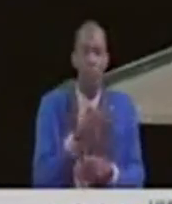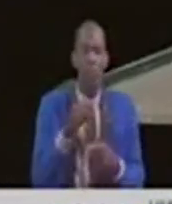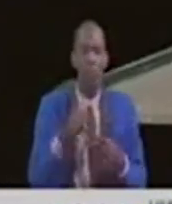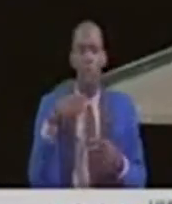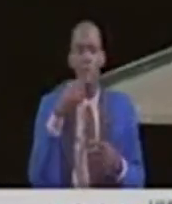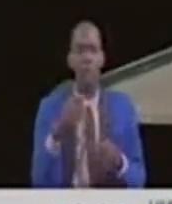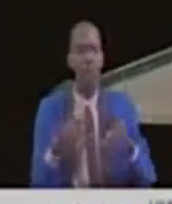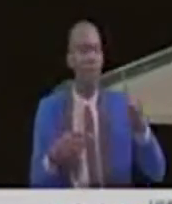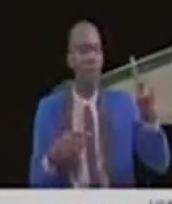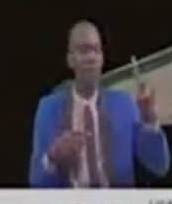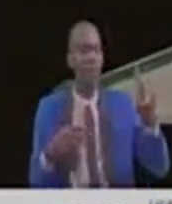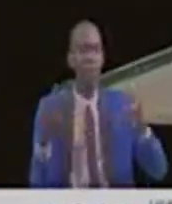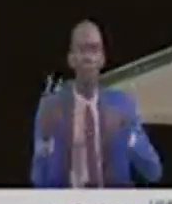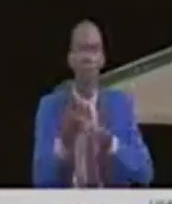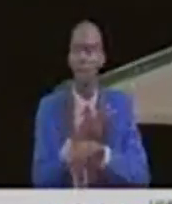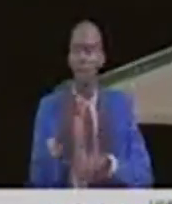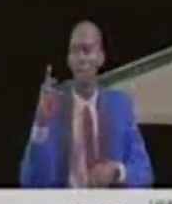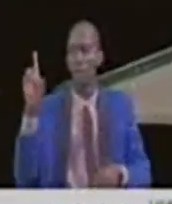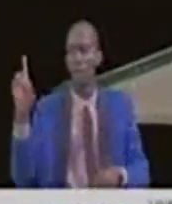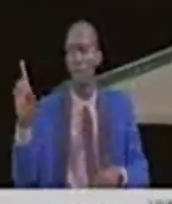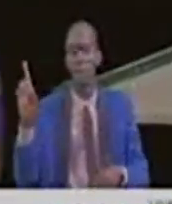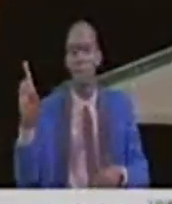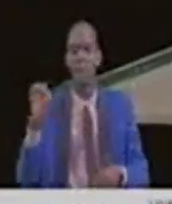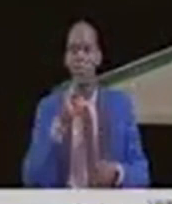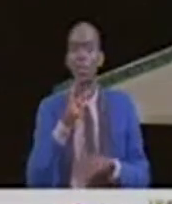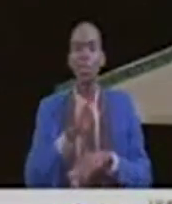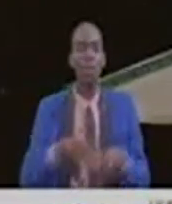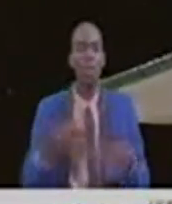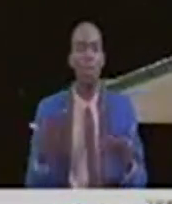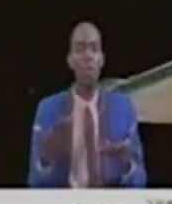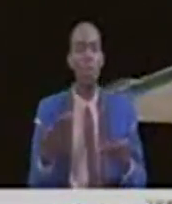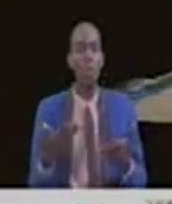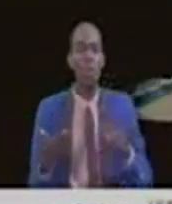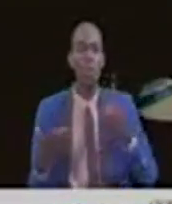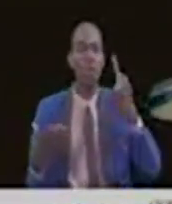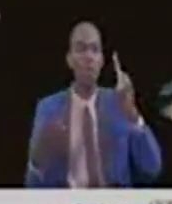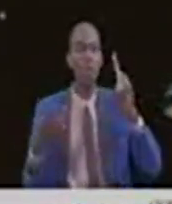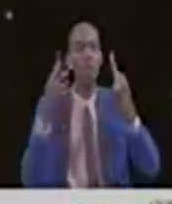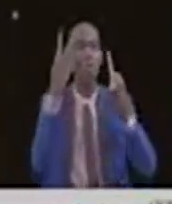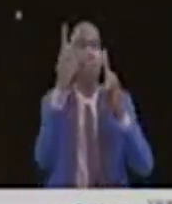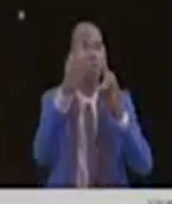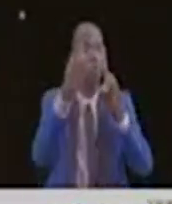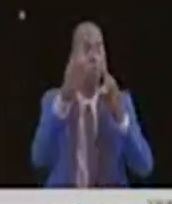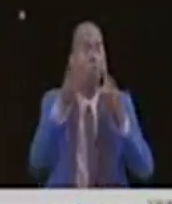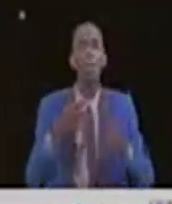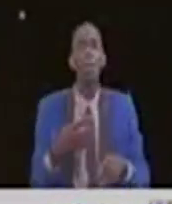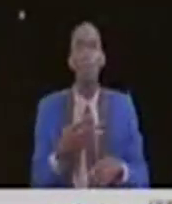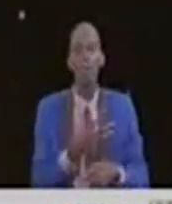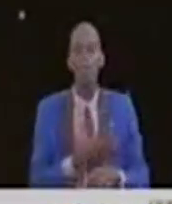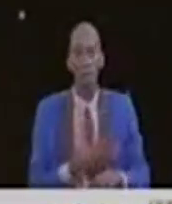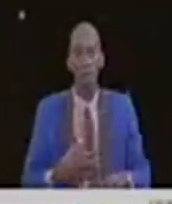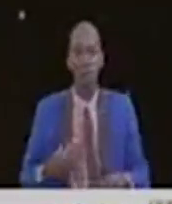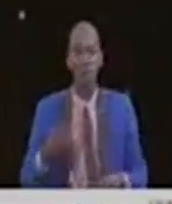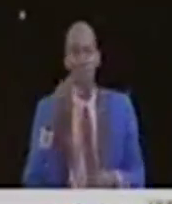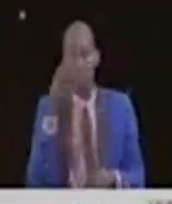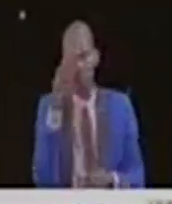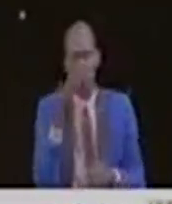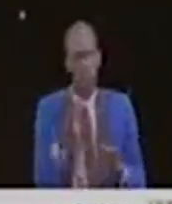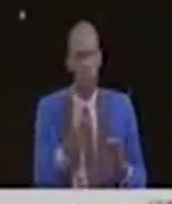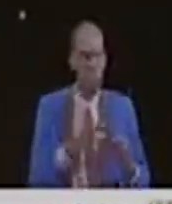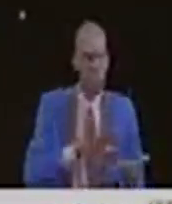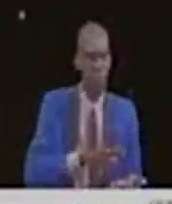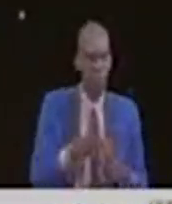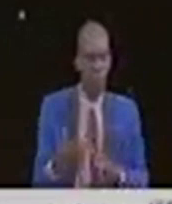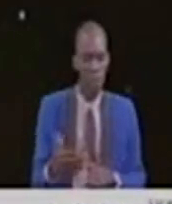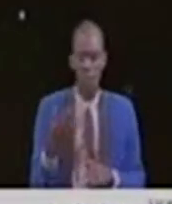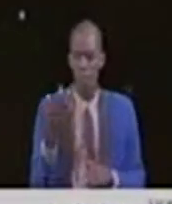D, we say that is D squared. Death of death, you know that word of? When you want to